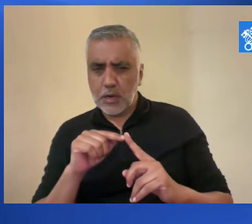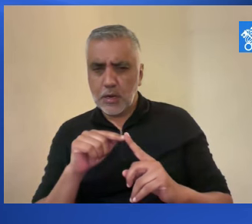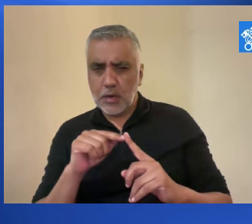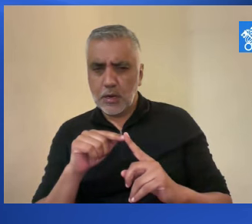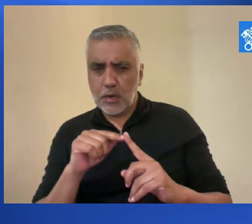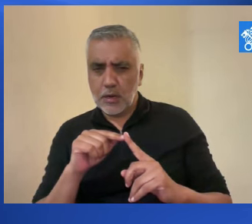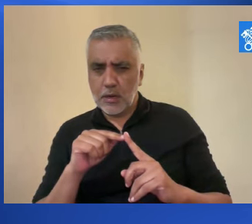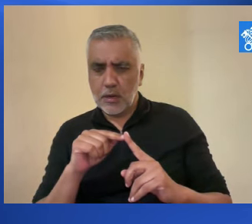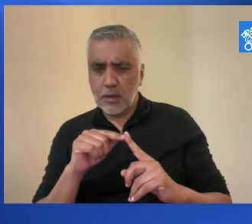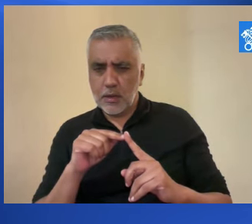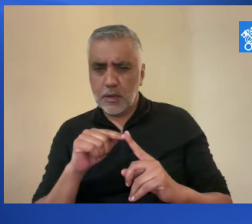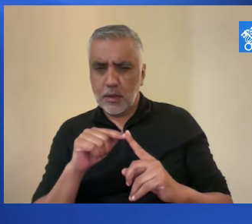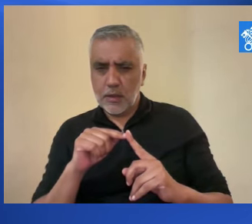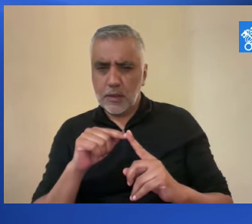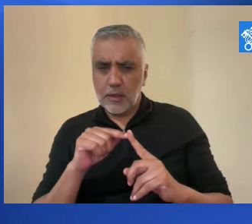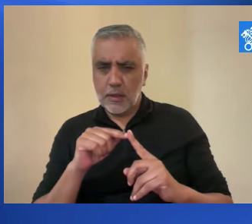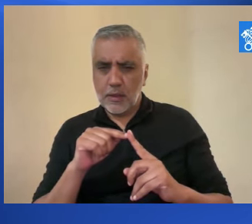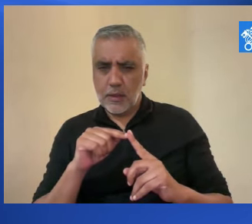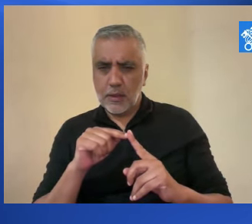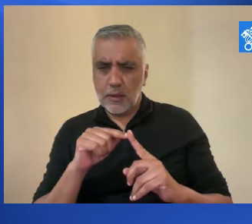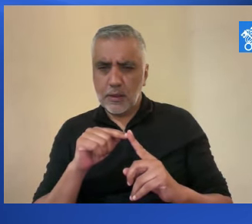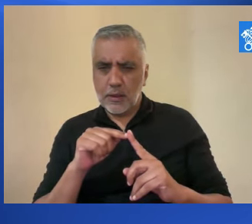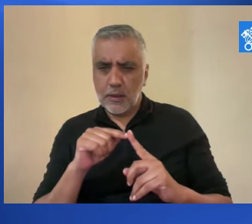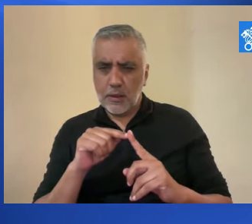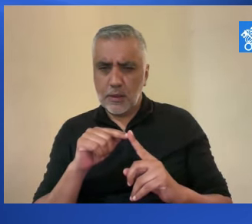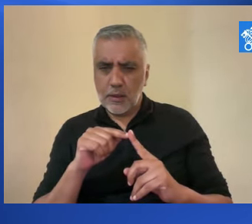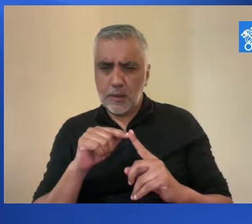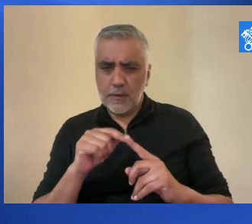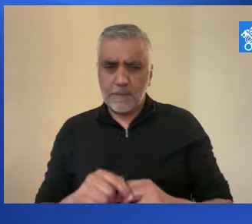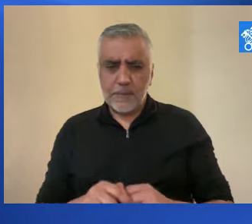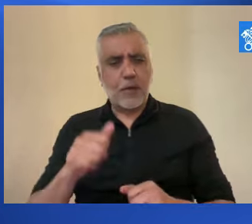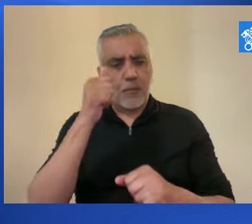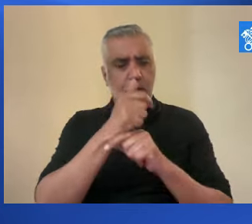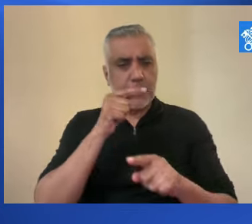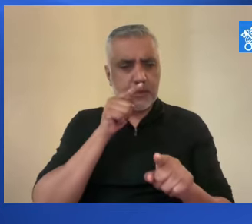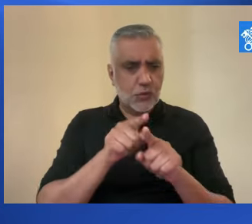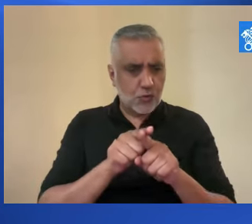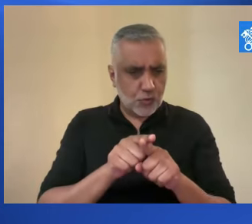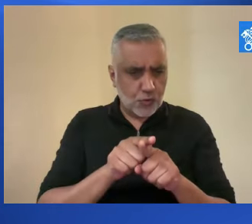Fratelli e sorelle, brothers and sisters, humility is everything.